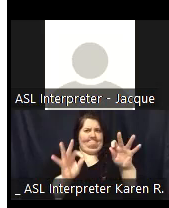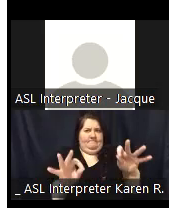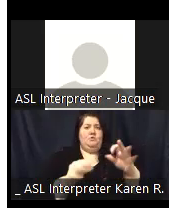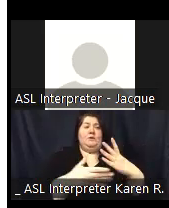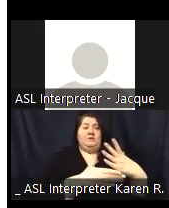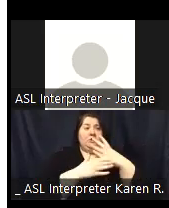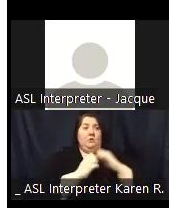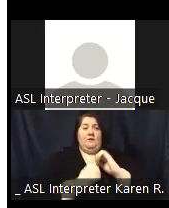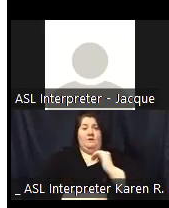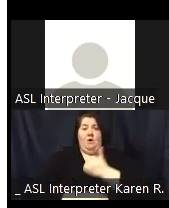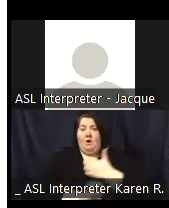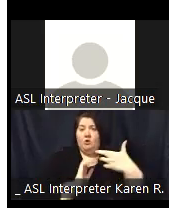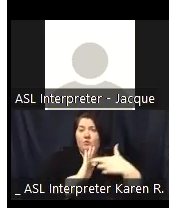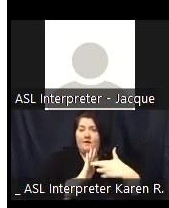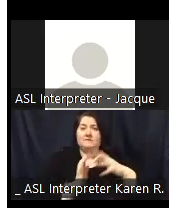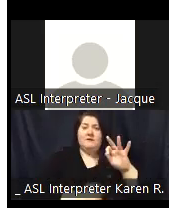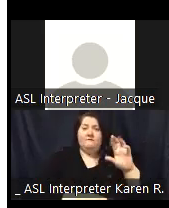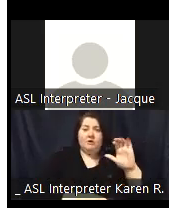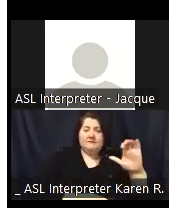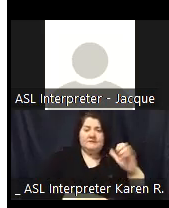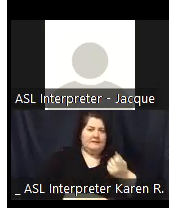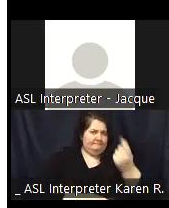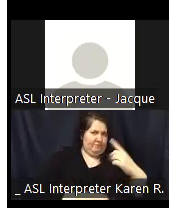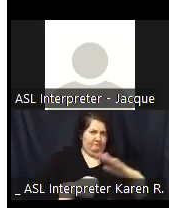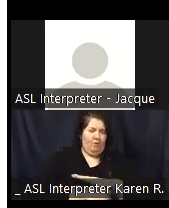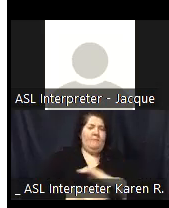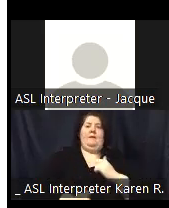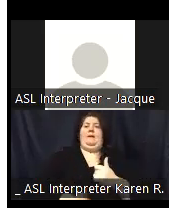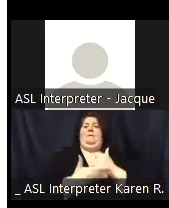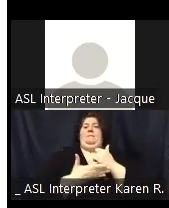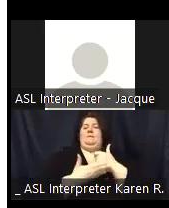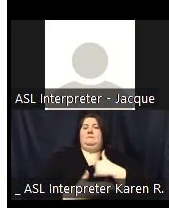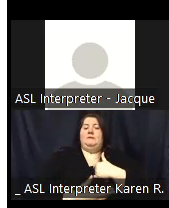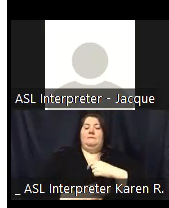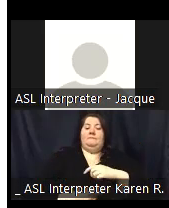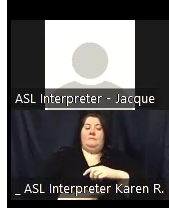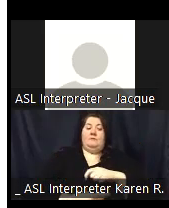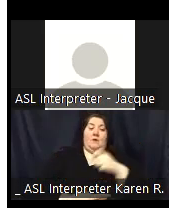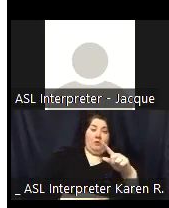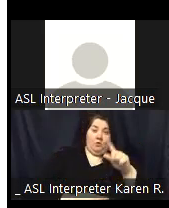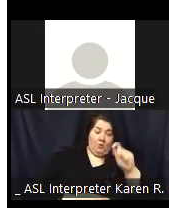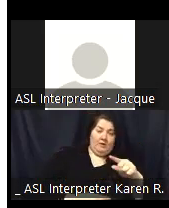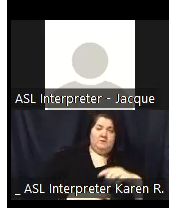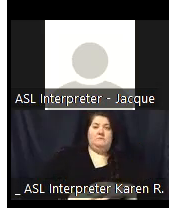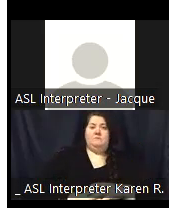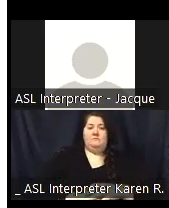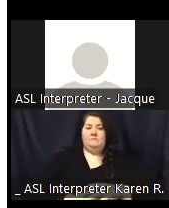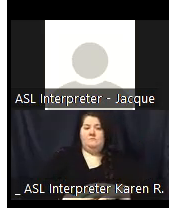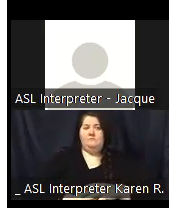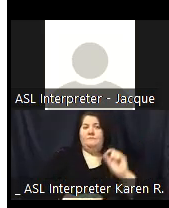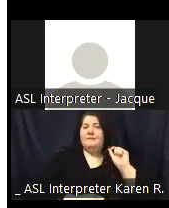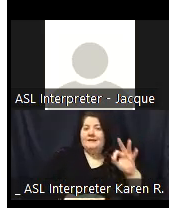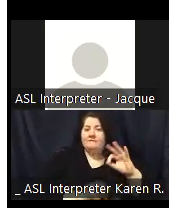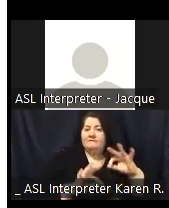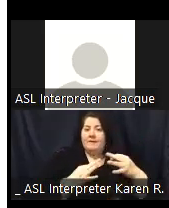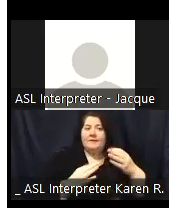our reps and FRCs, they understand that, but that helps me out. And then my other question just around if the family went